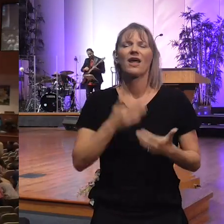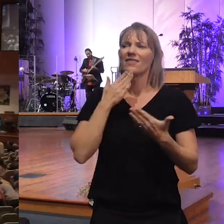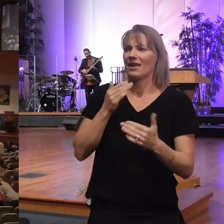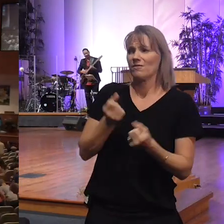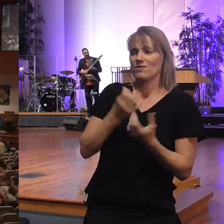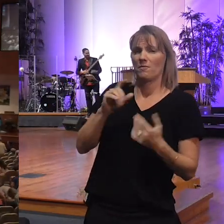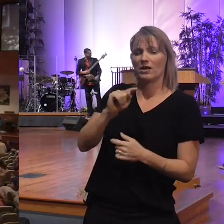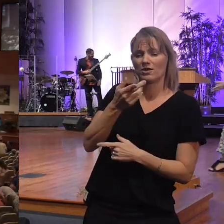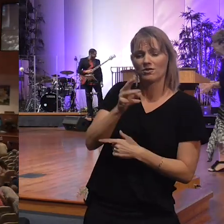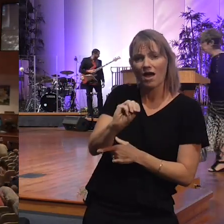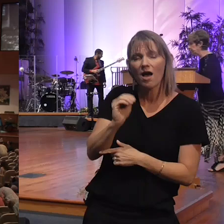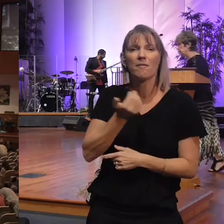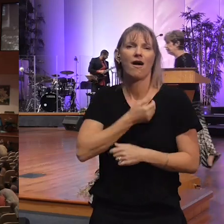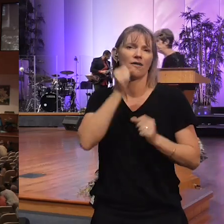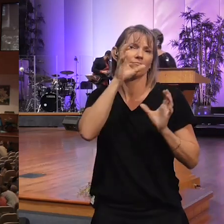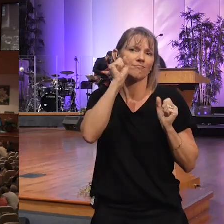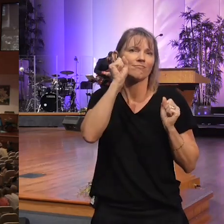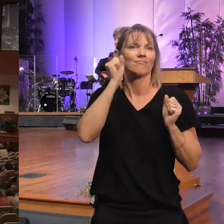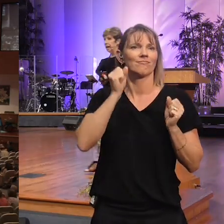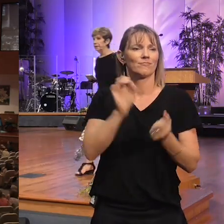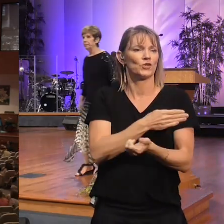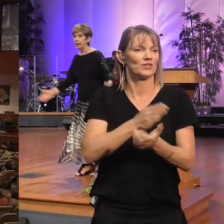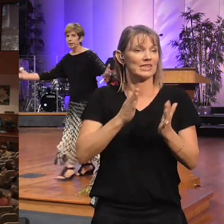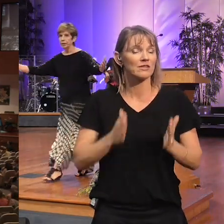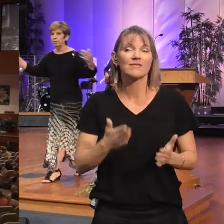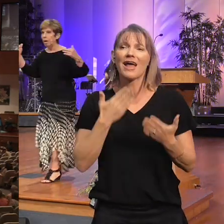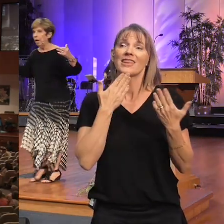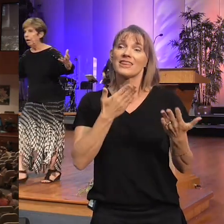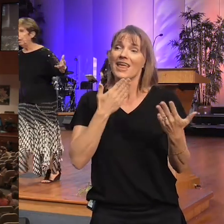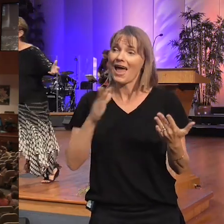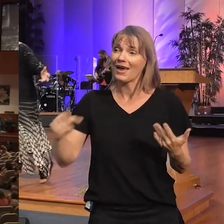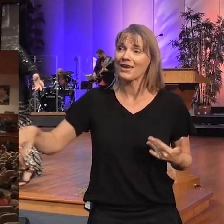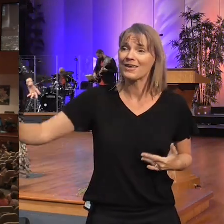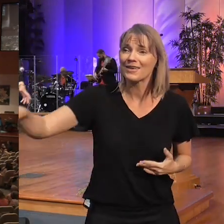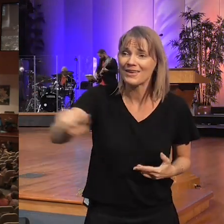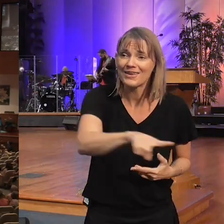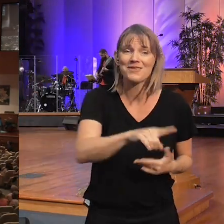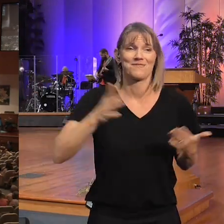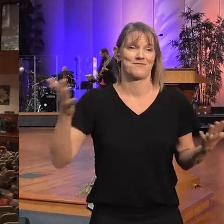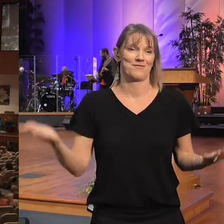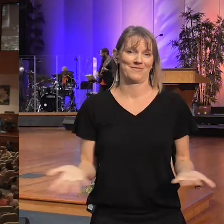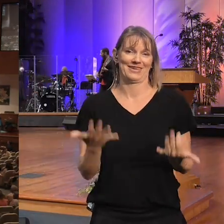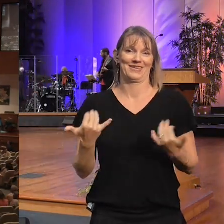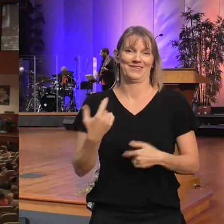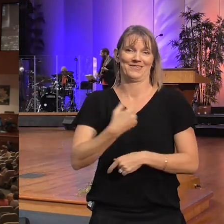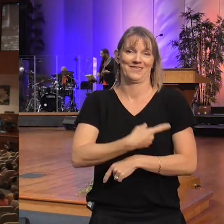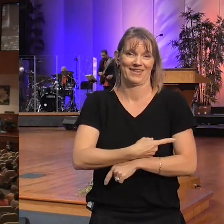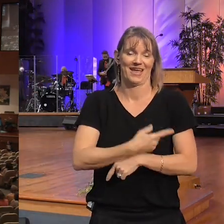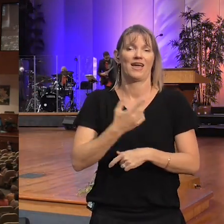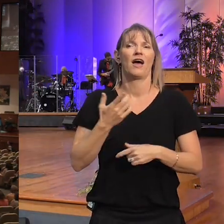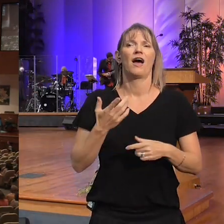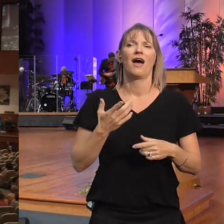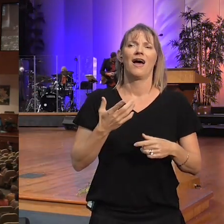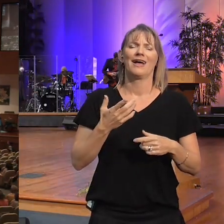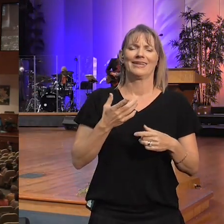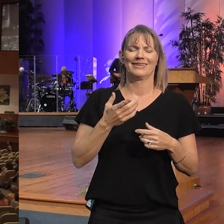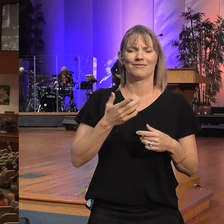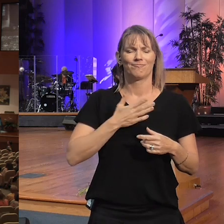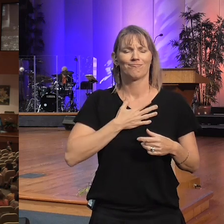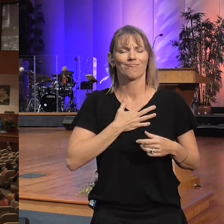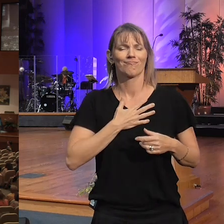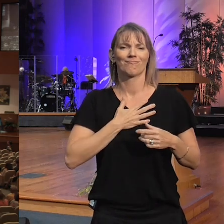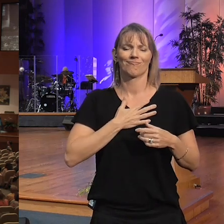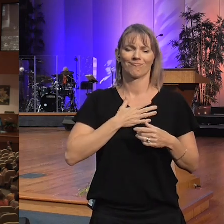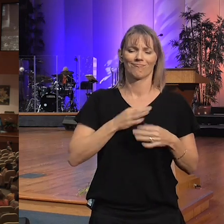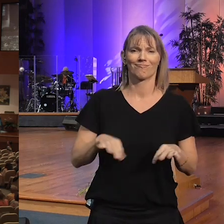Thank you so much, Tom, and our incredible musicians. And thank you all for being here today. This is such a gift to have